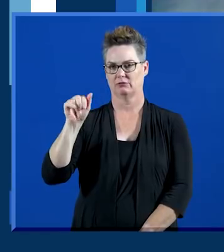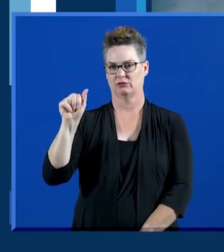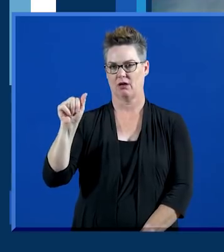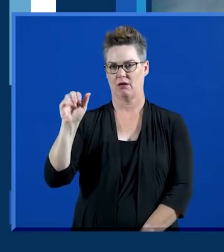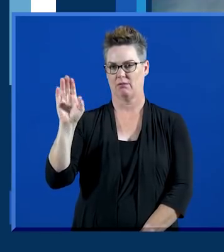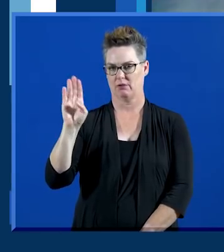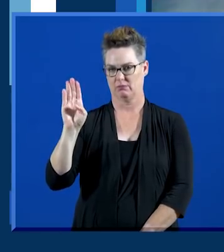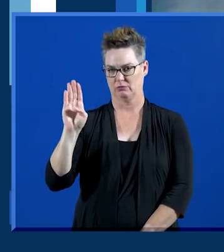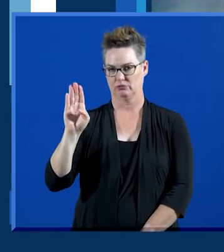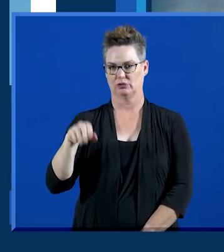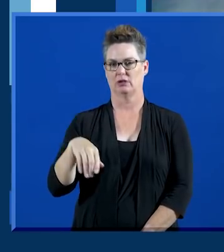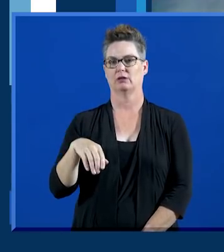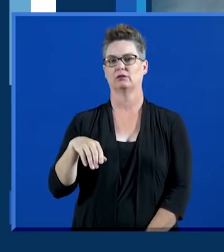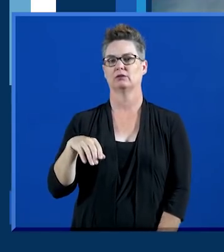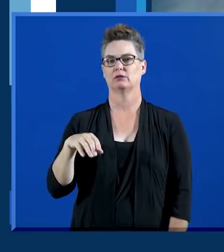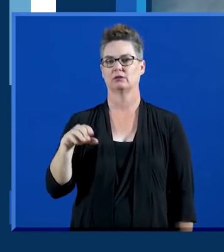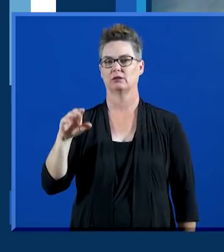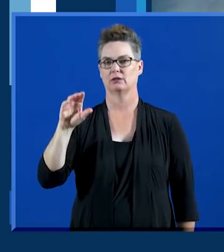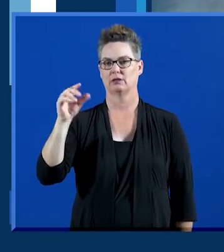Nadeja Brandusa.